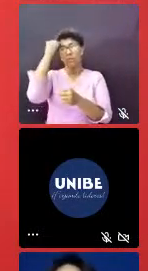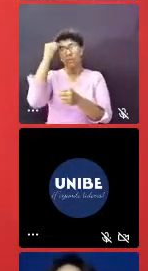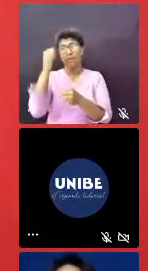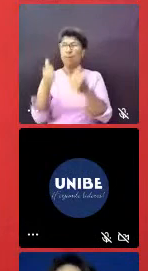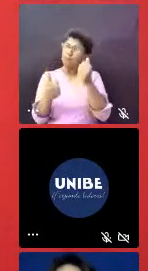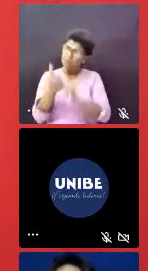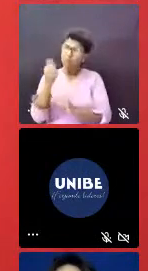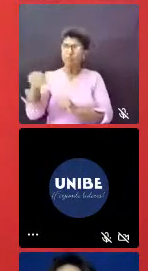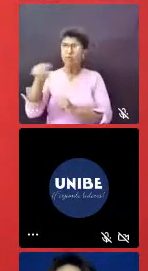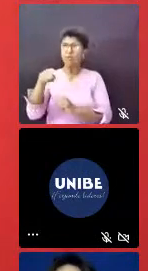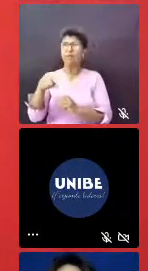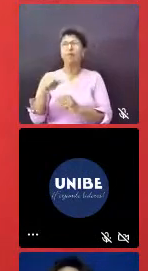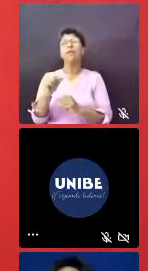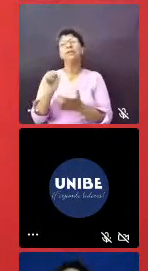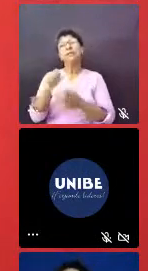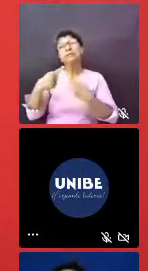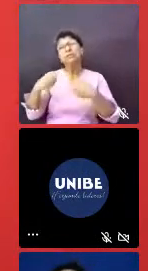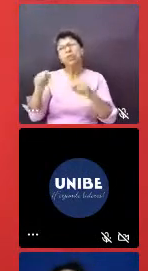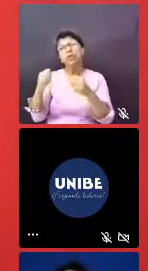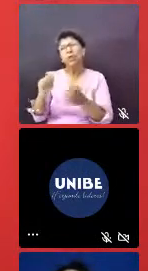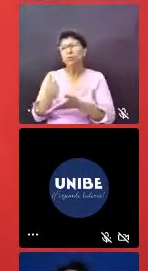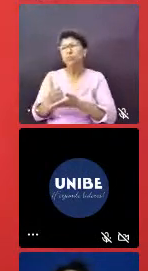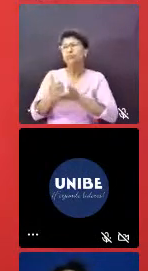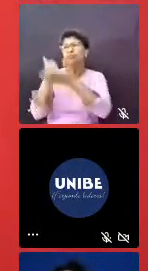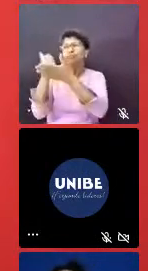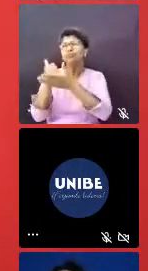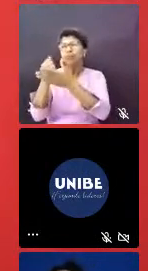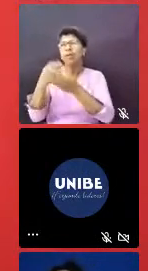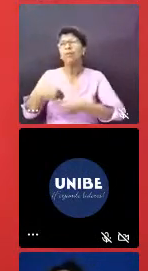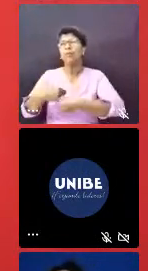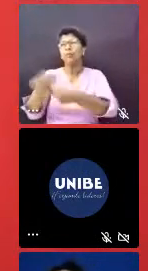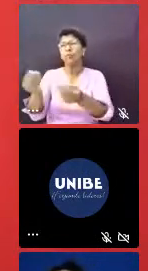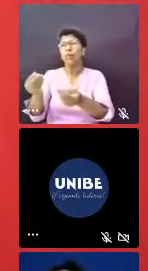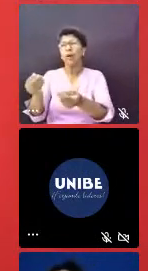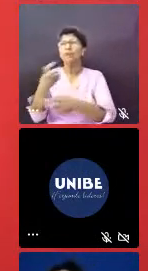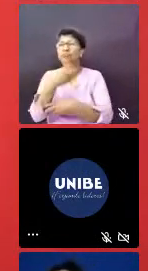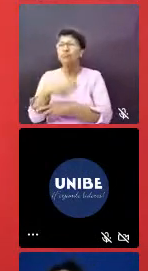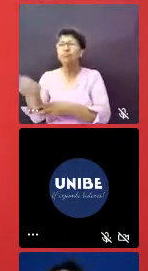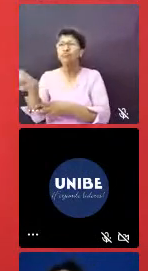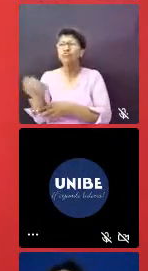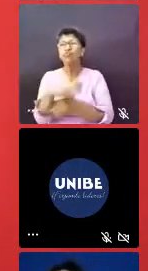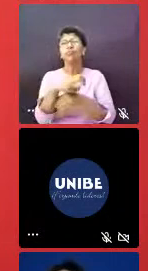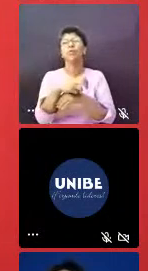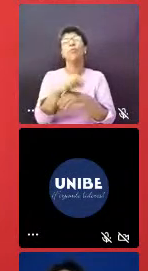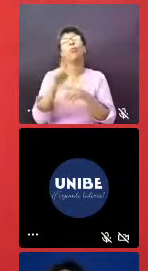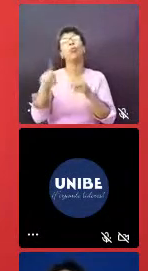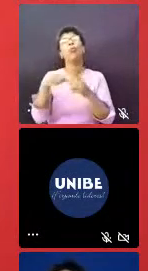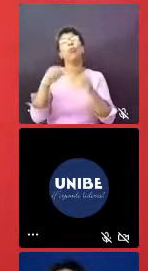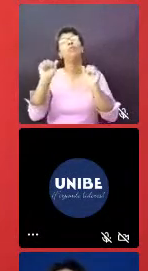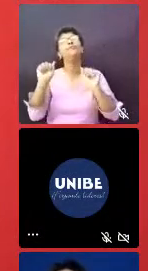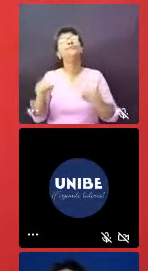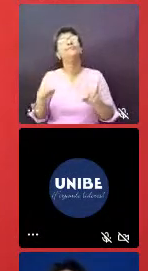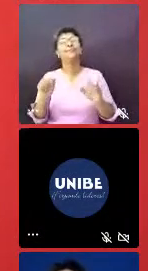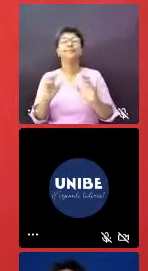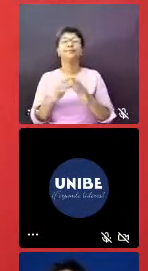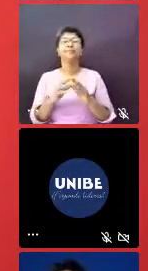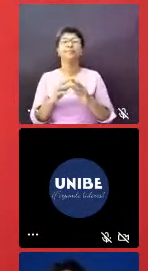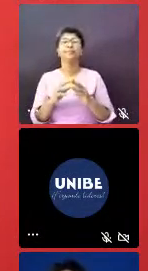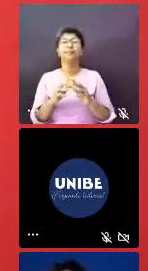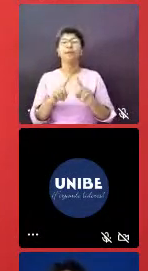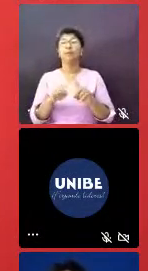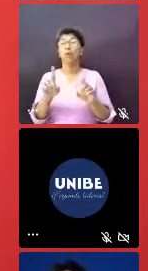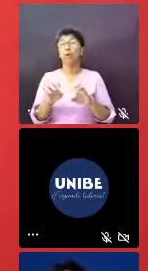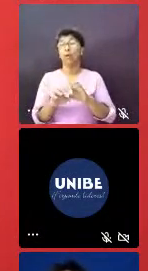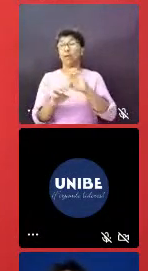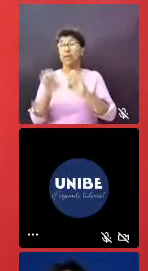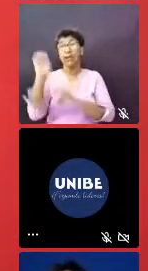are trying to provide equal access and the transport when possible. However, in the eastern side